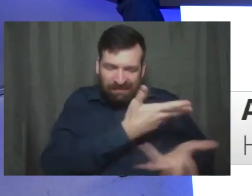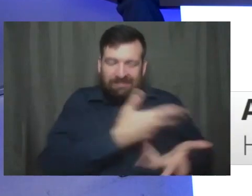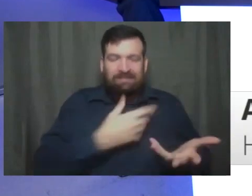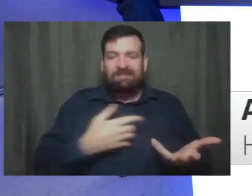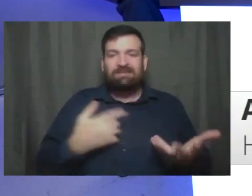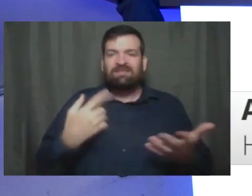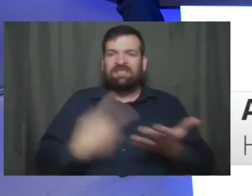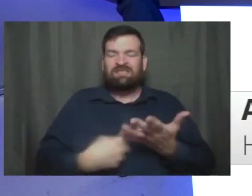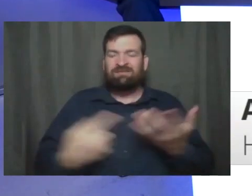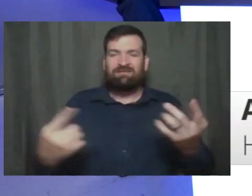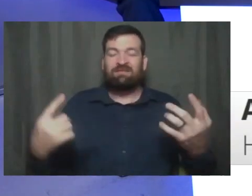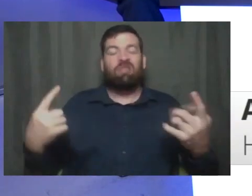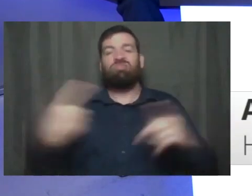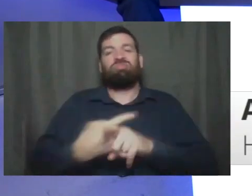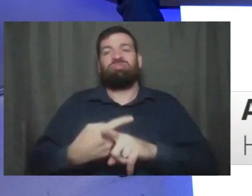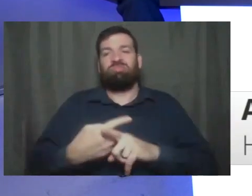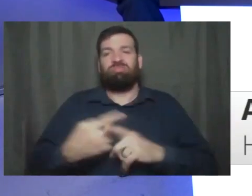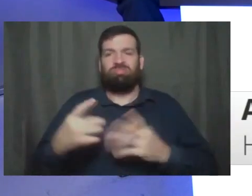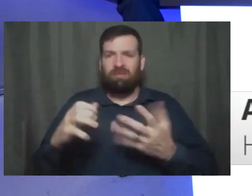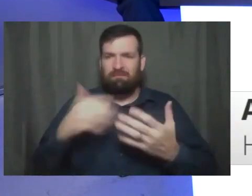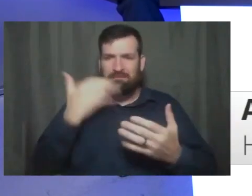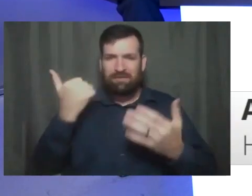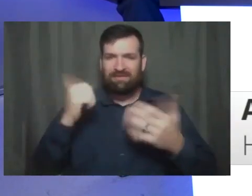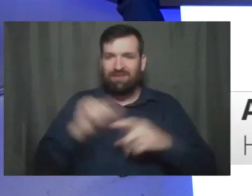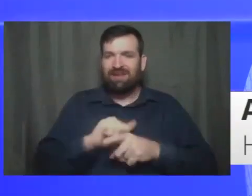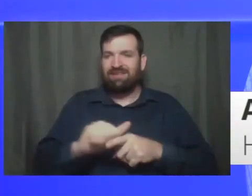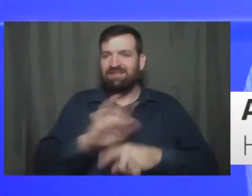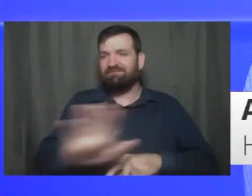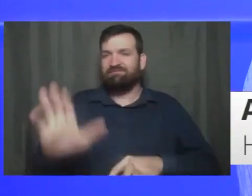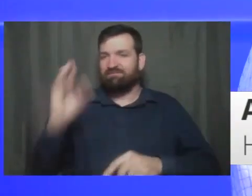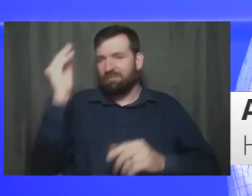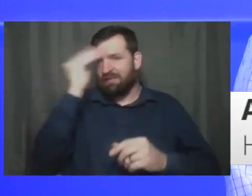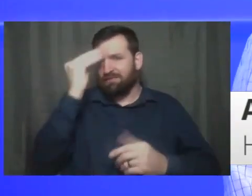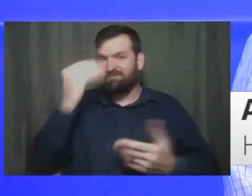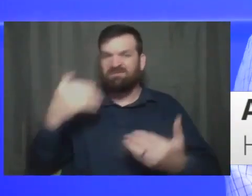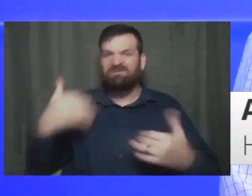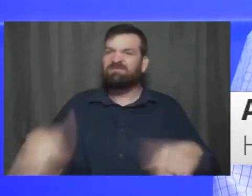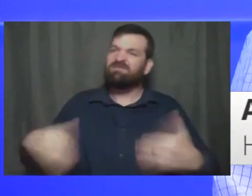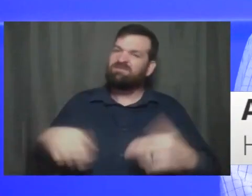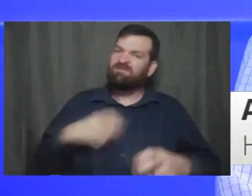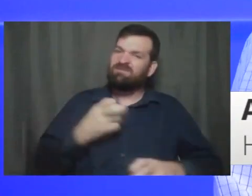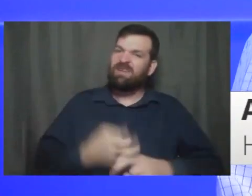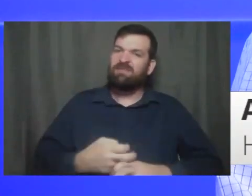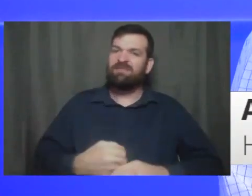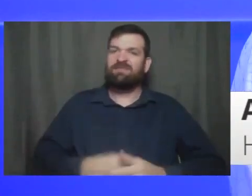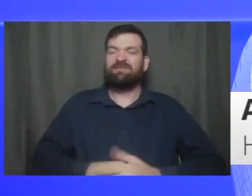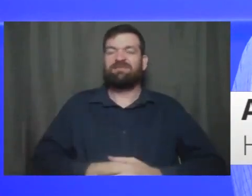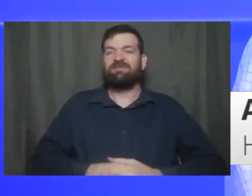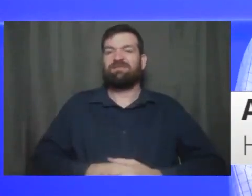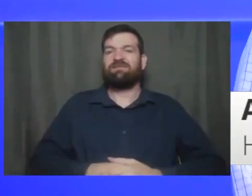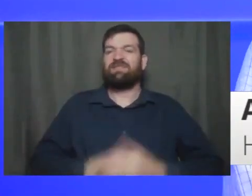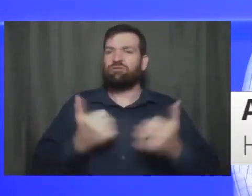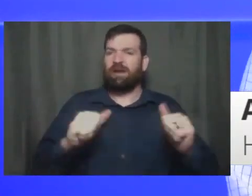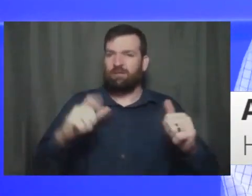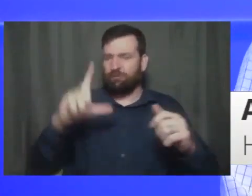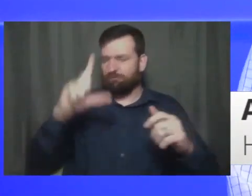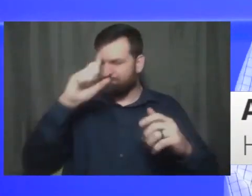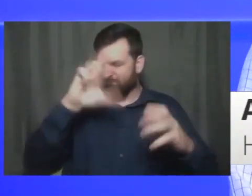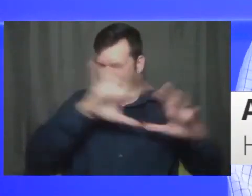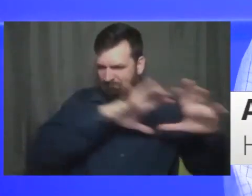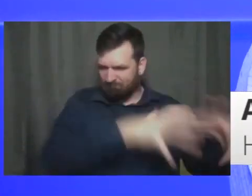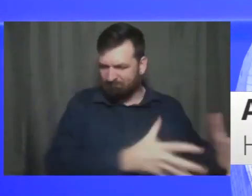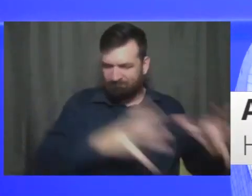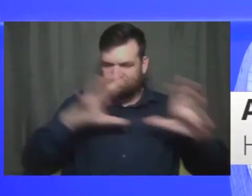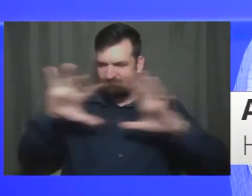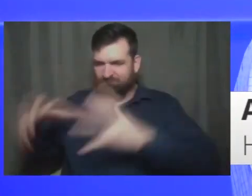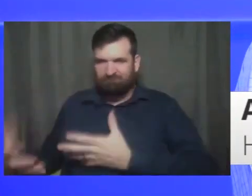thoughts on that? What's the best practice in your opinion? It's hard because we're talking about really trying to compartmentalize and separate work and life and